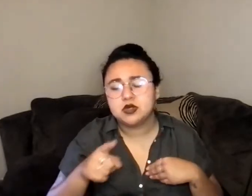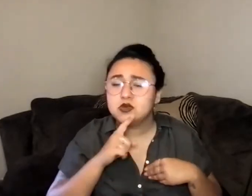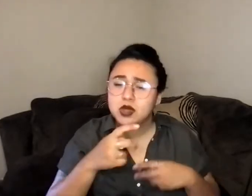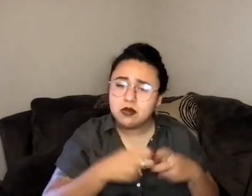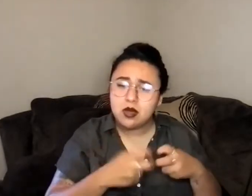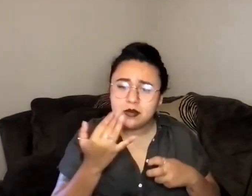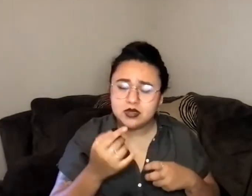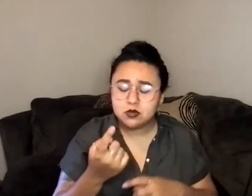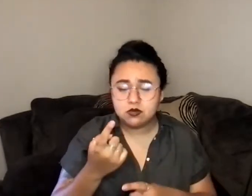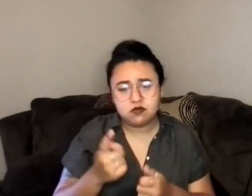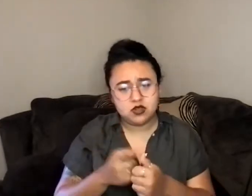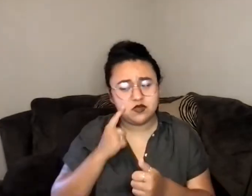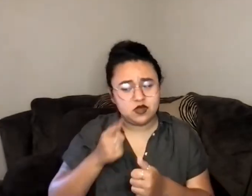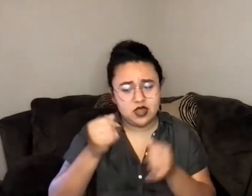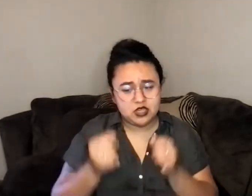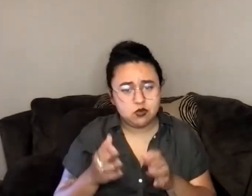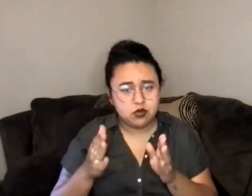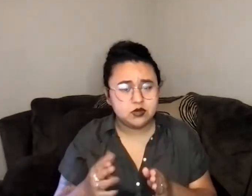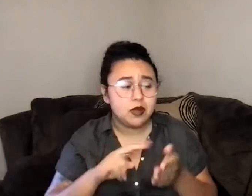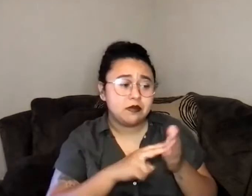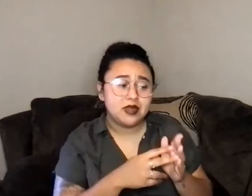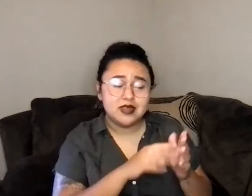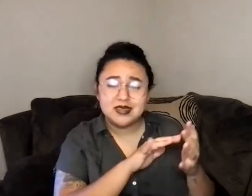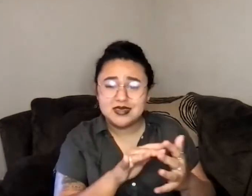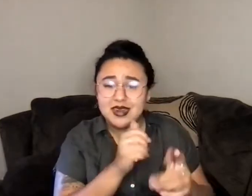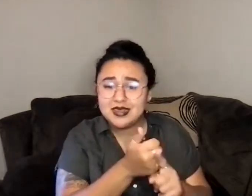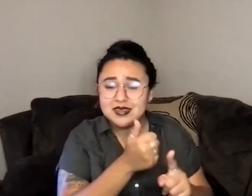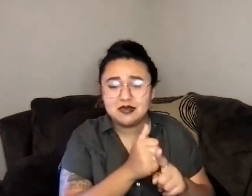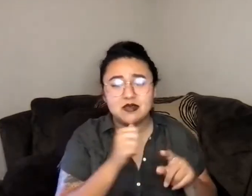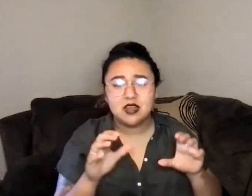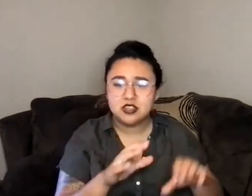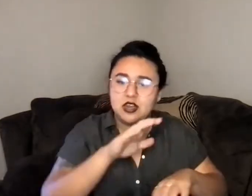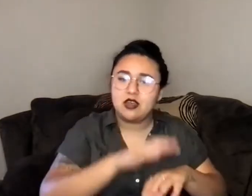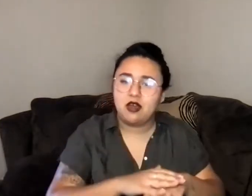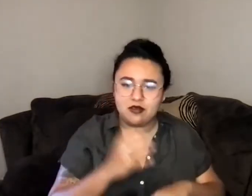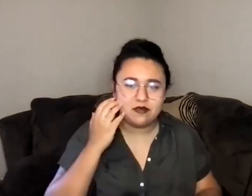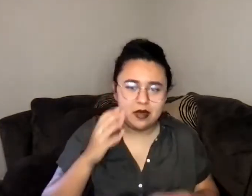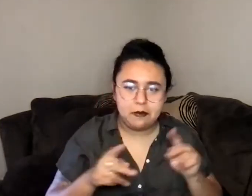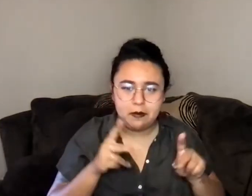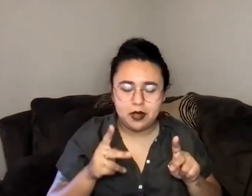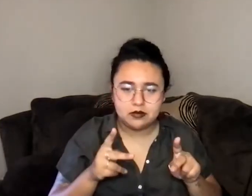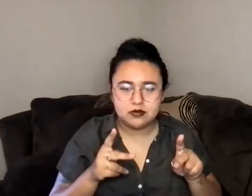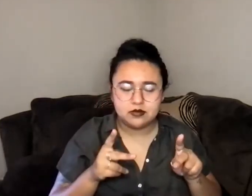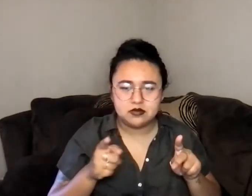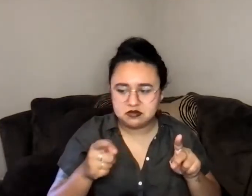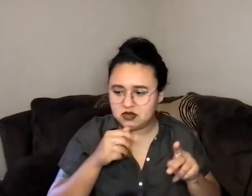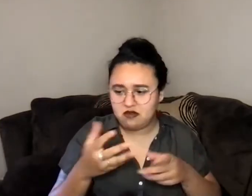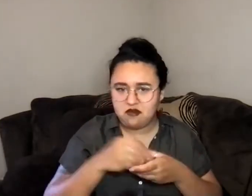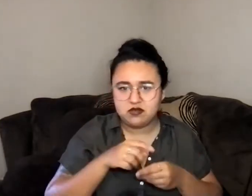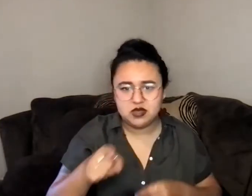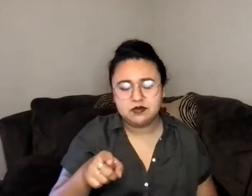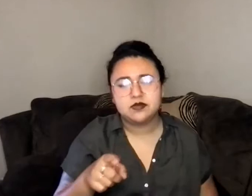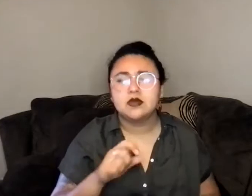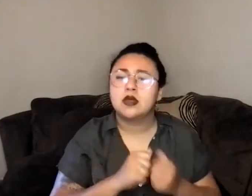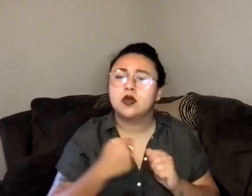person, but also this means these studies aren't being done on fat people. So how do we know how, it's going